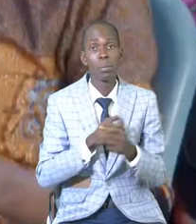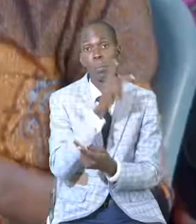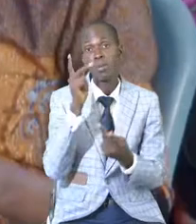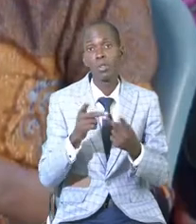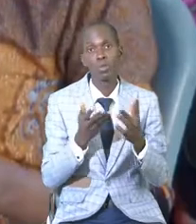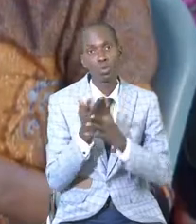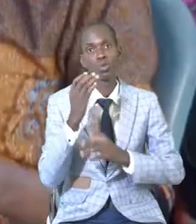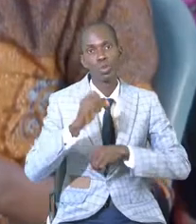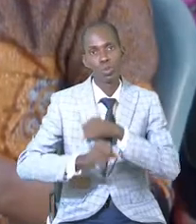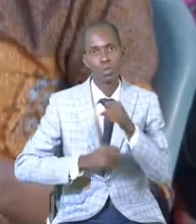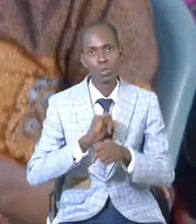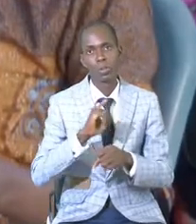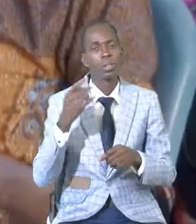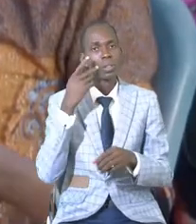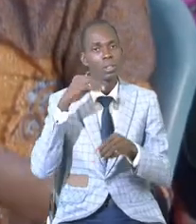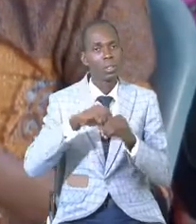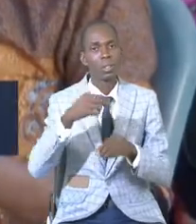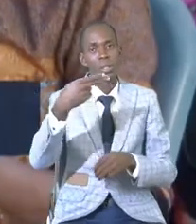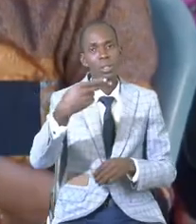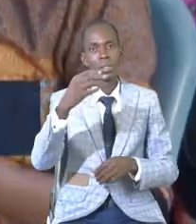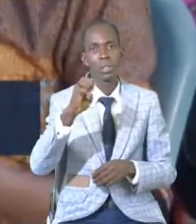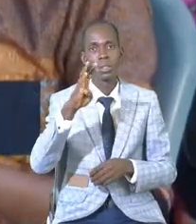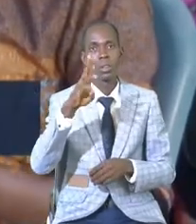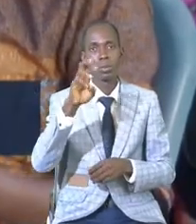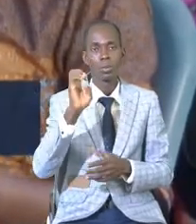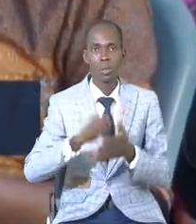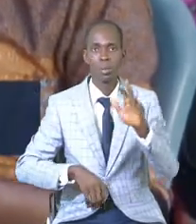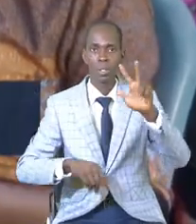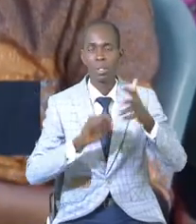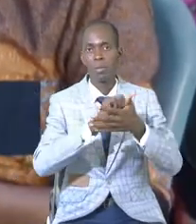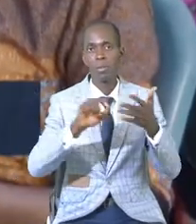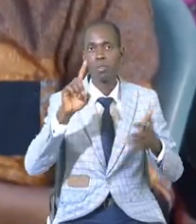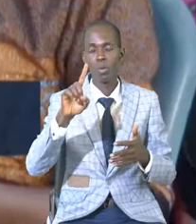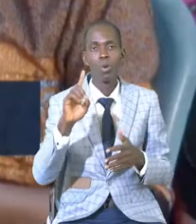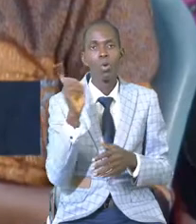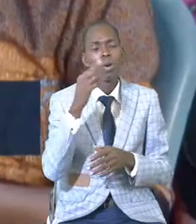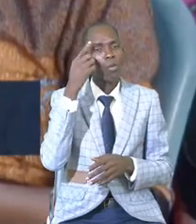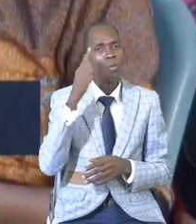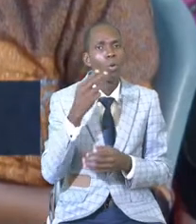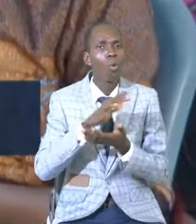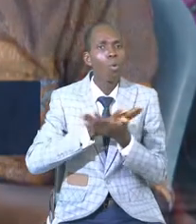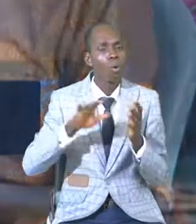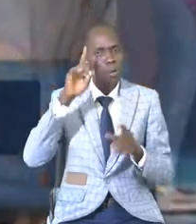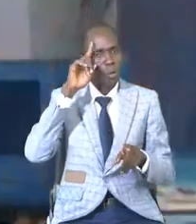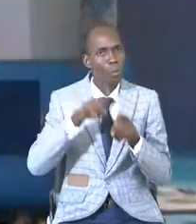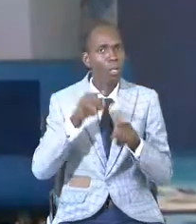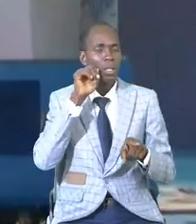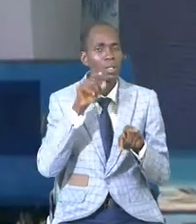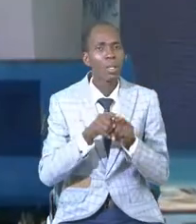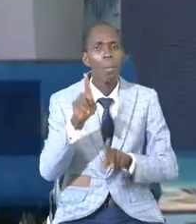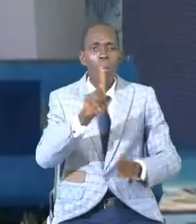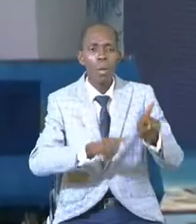verse 1. In chapter 3, verse 1, wherefore, holy brethren, is talking to people who have tasted the grace of